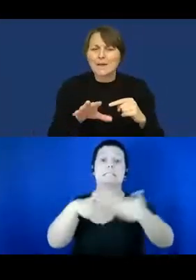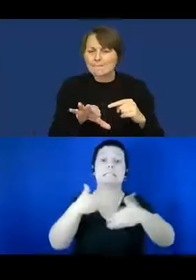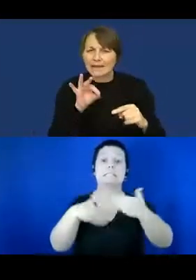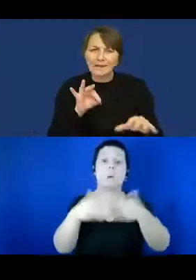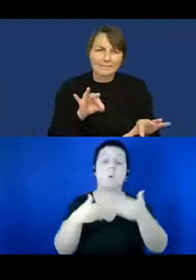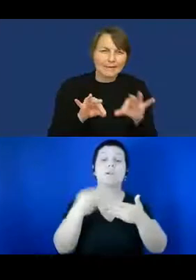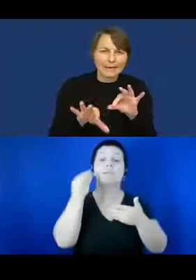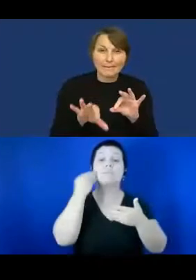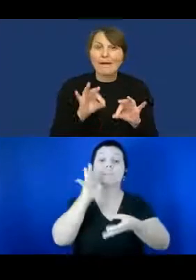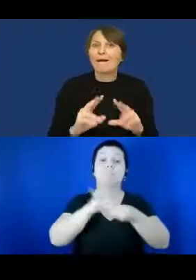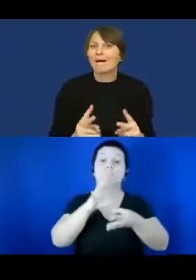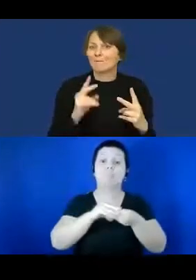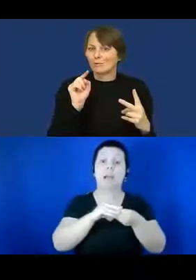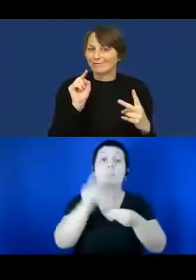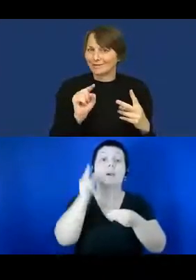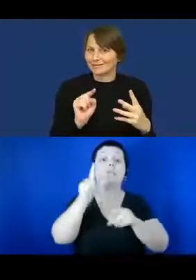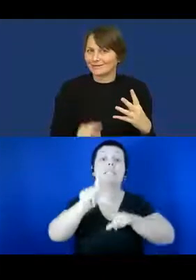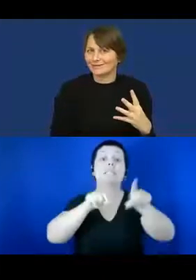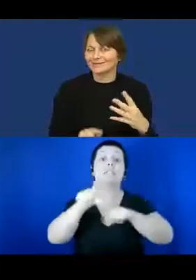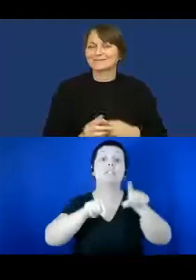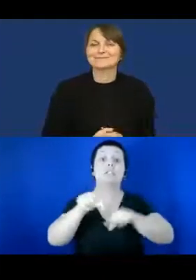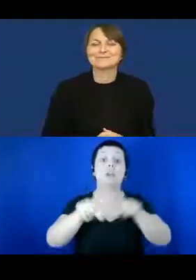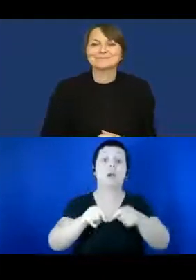most important to the user.